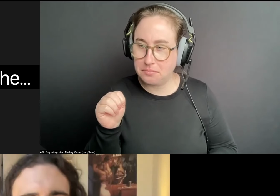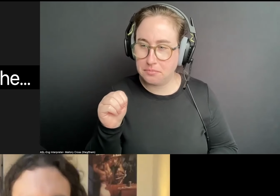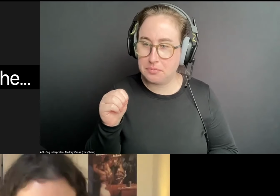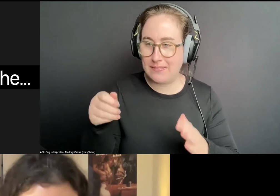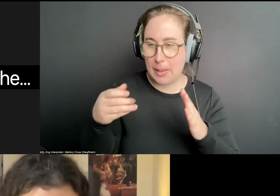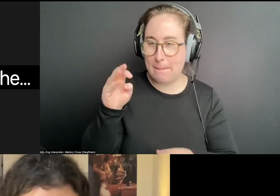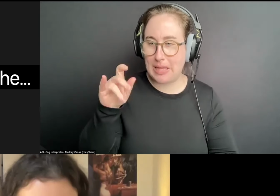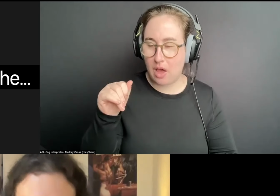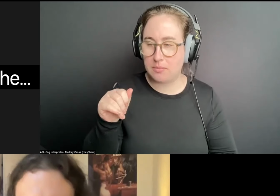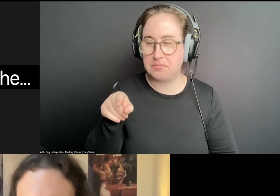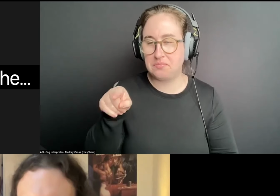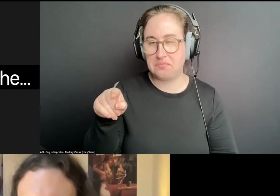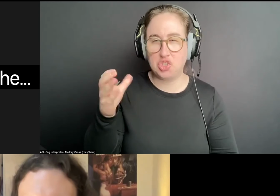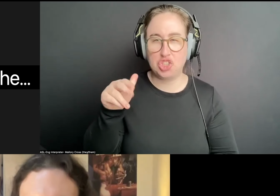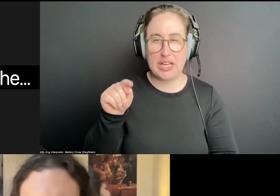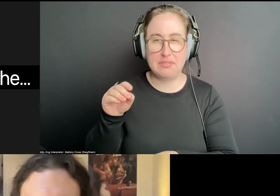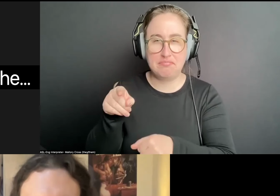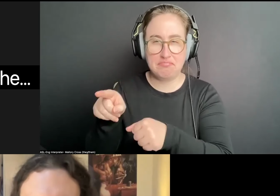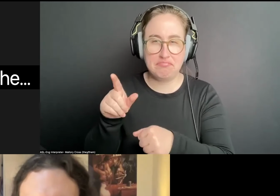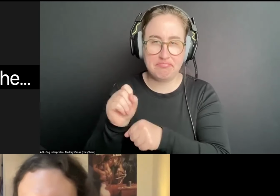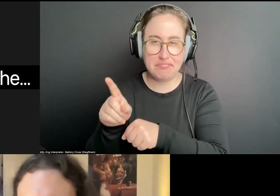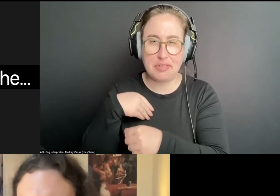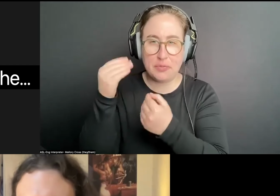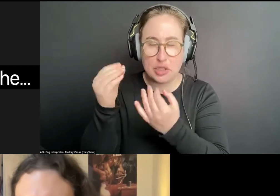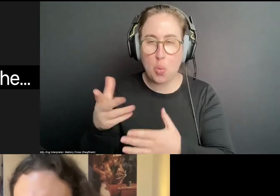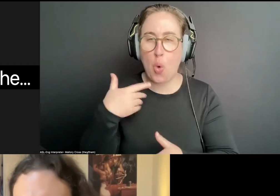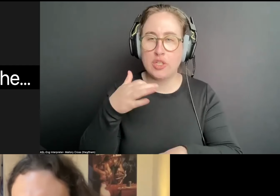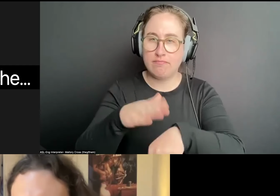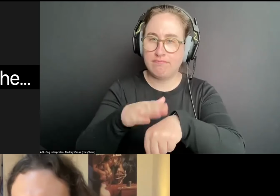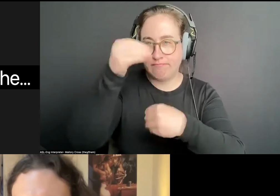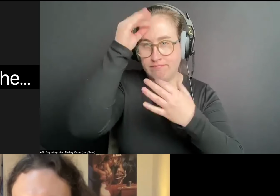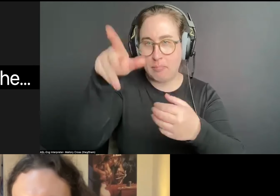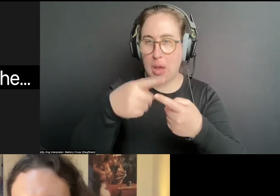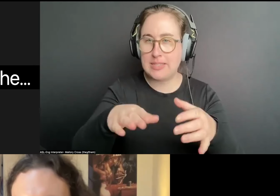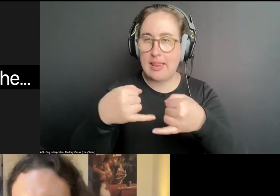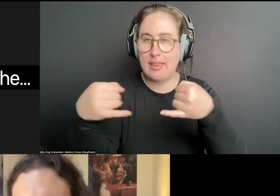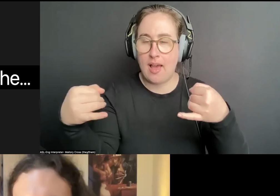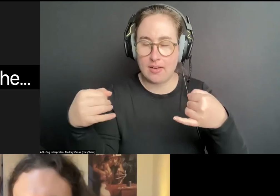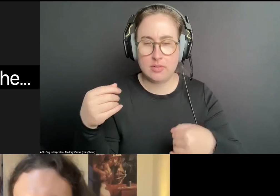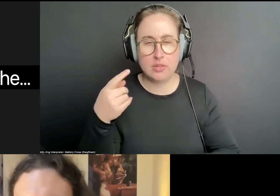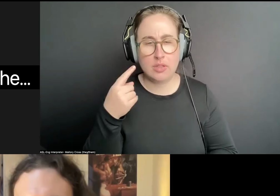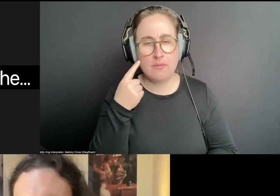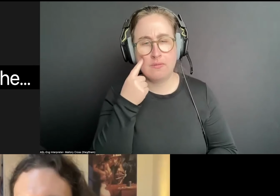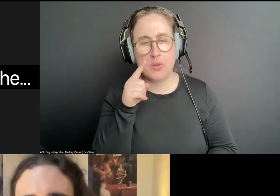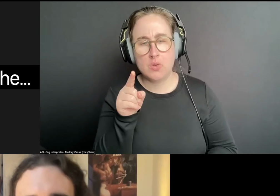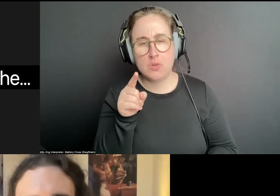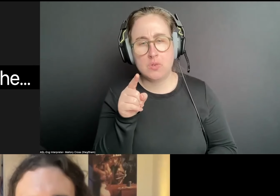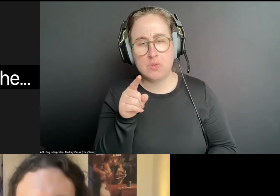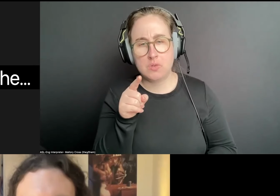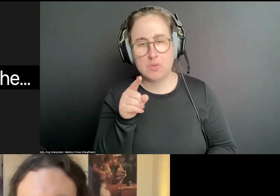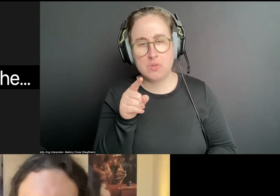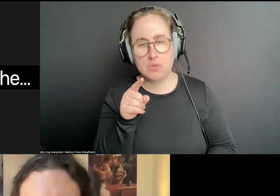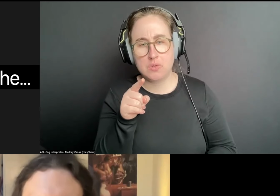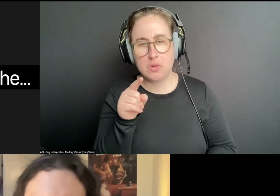flag one of our latest deadlines coming up at the organization, which is the one for the Camp